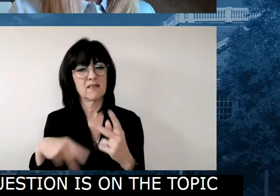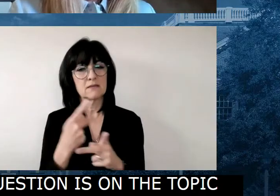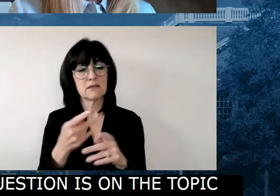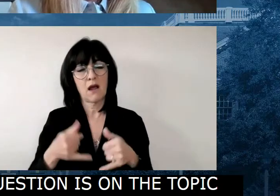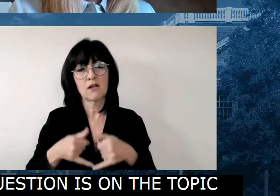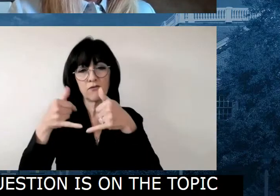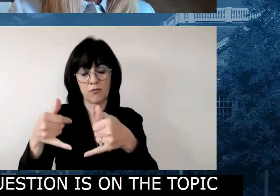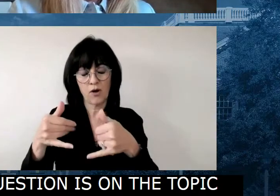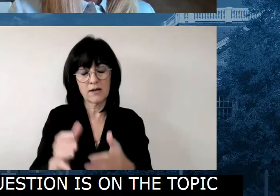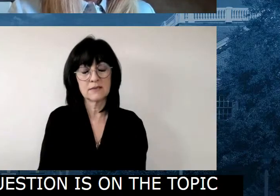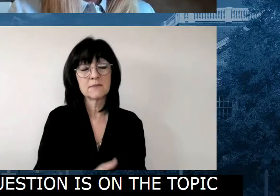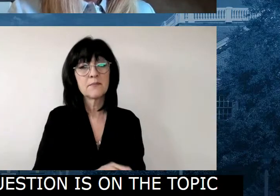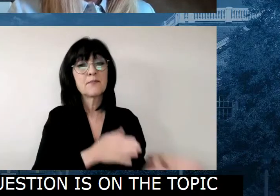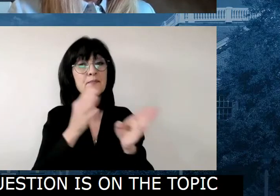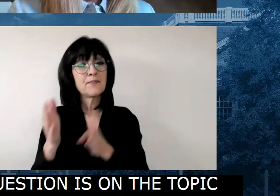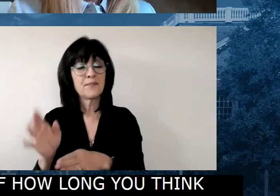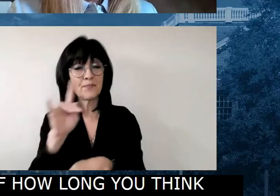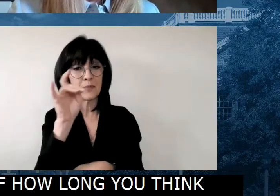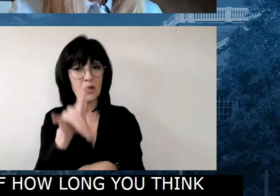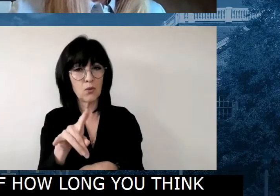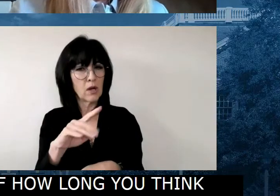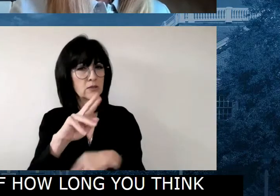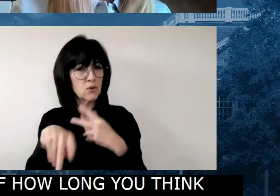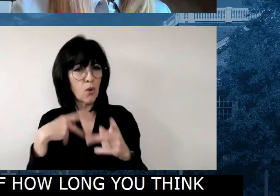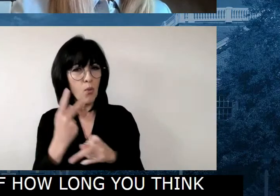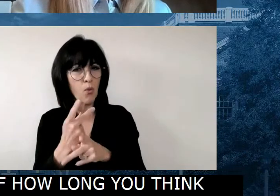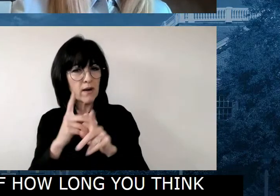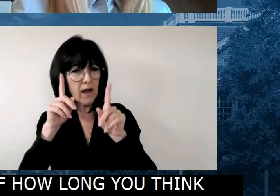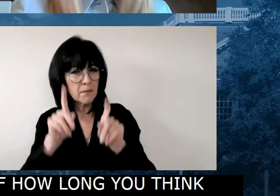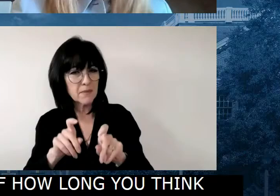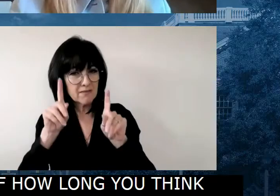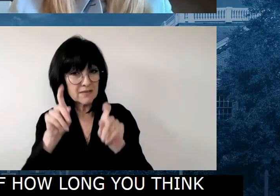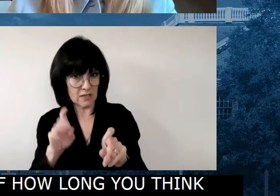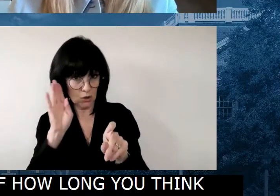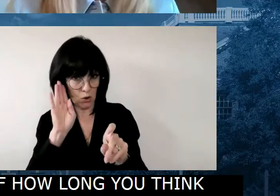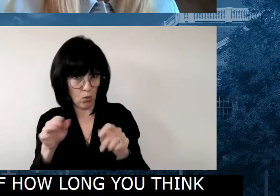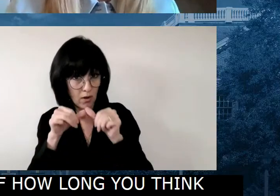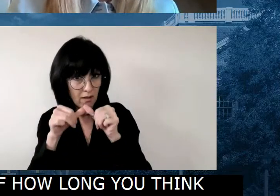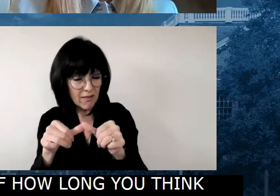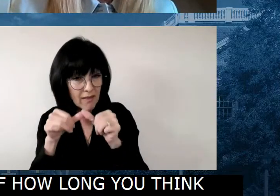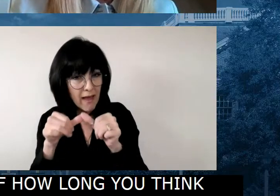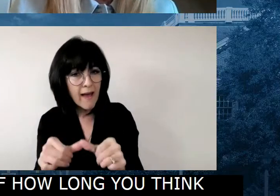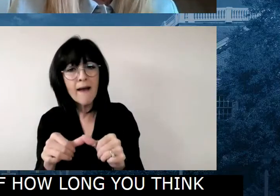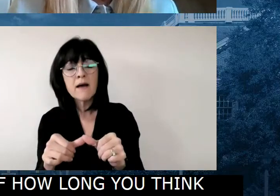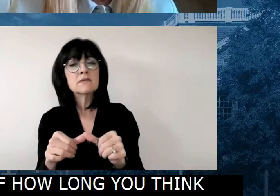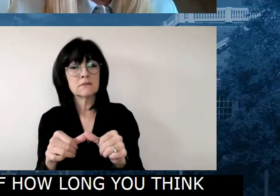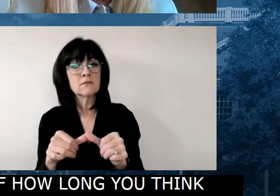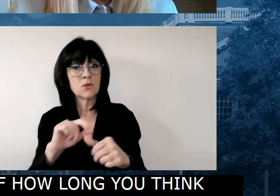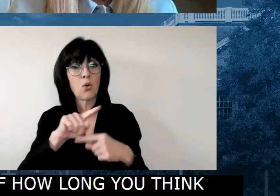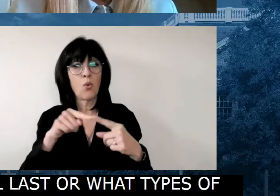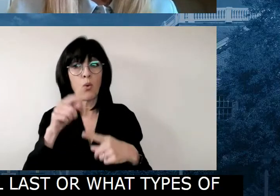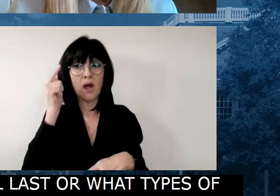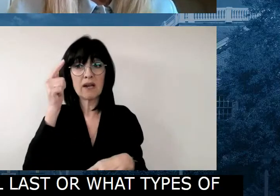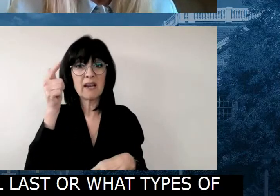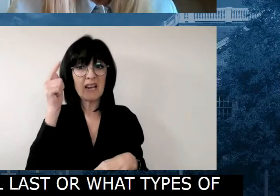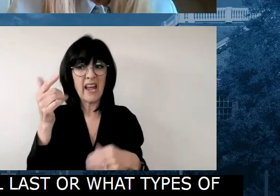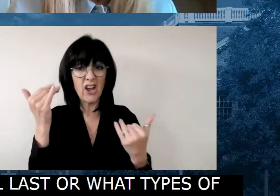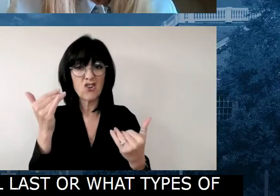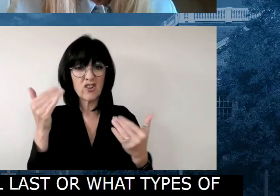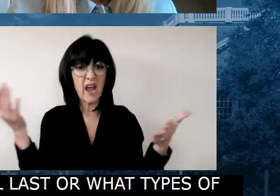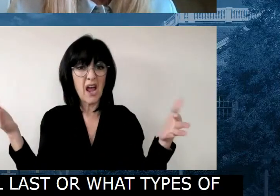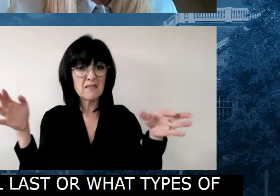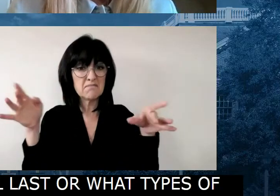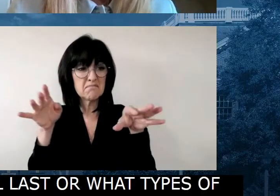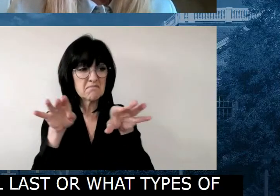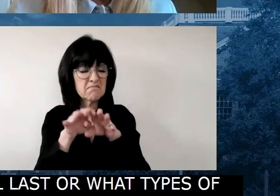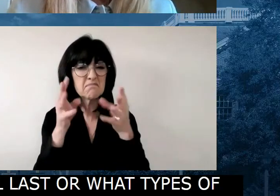testing setup will last, or what types of testing facilities will remain sort of longer term as numbers,